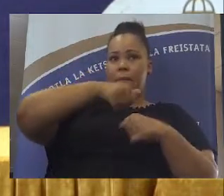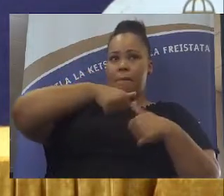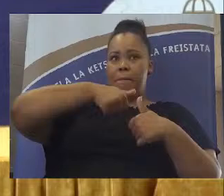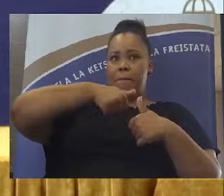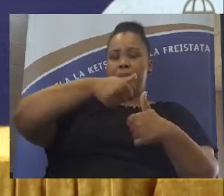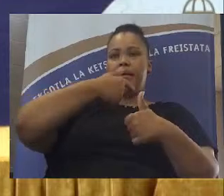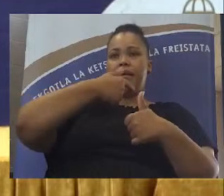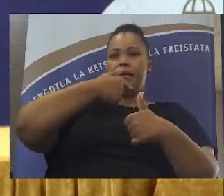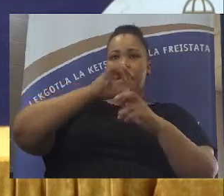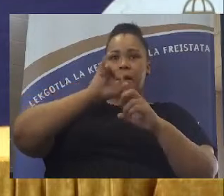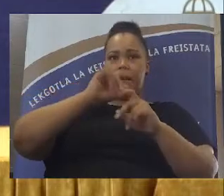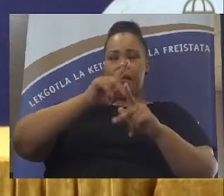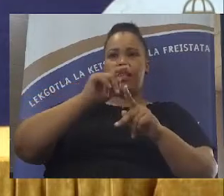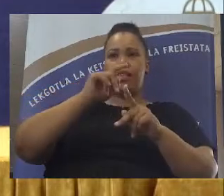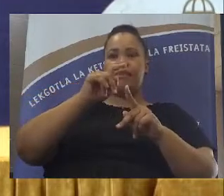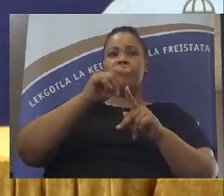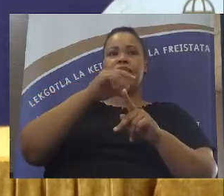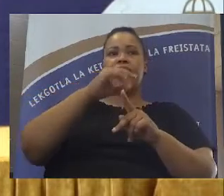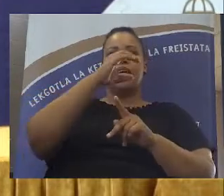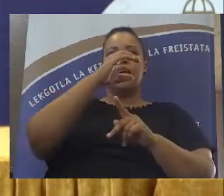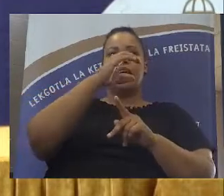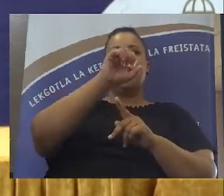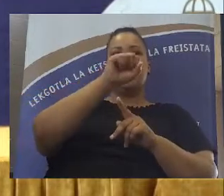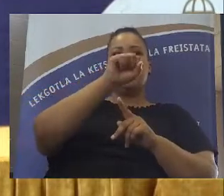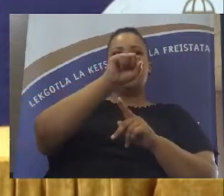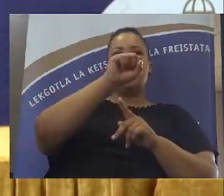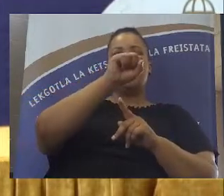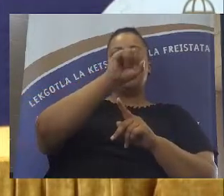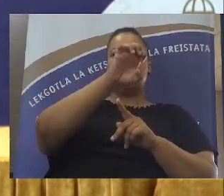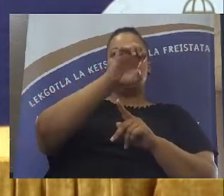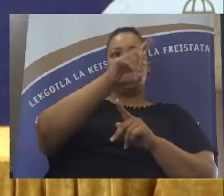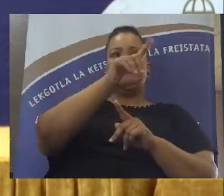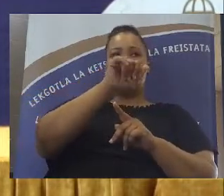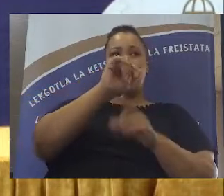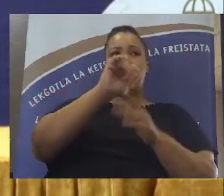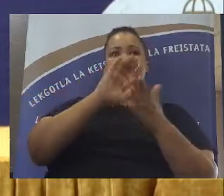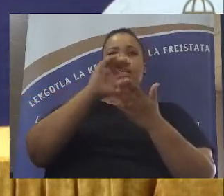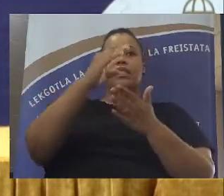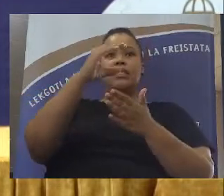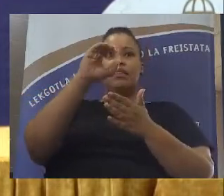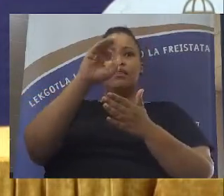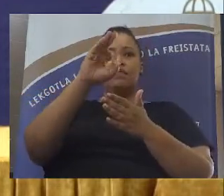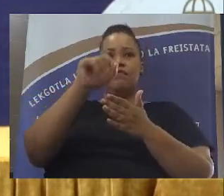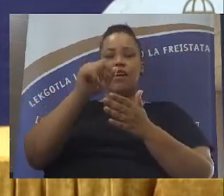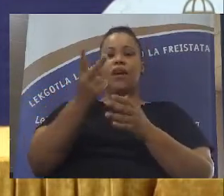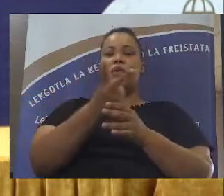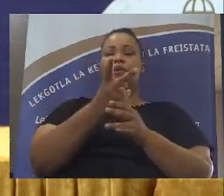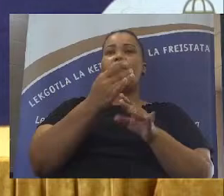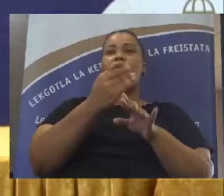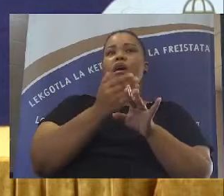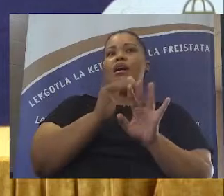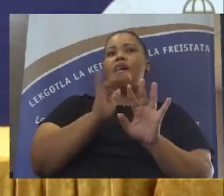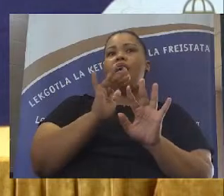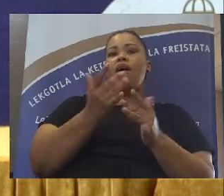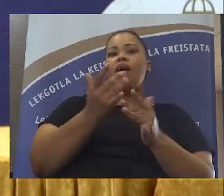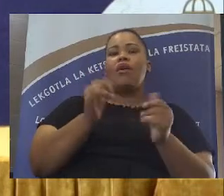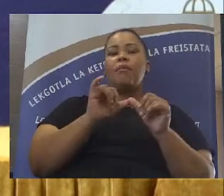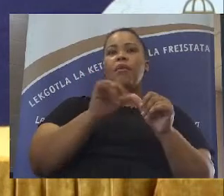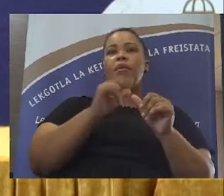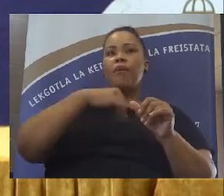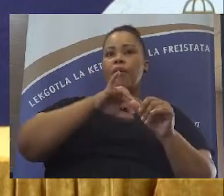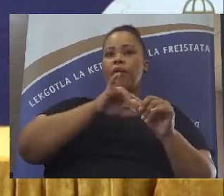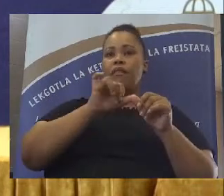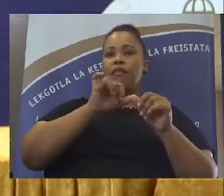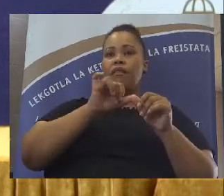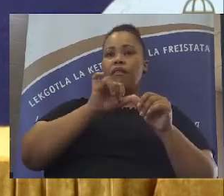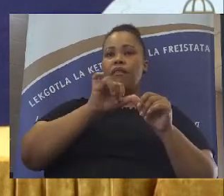we must amend how SEFA and SEDA work. How are we going to do that? So that is the processes that we followed. And then